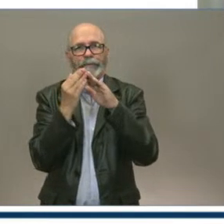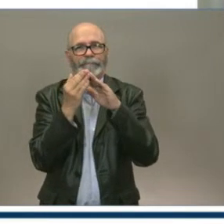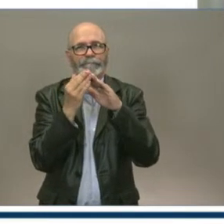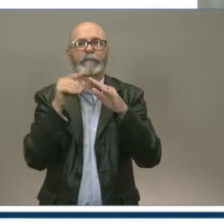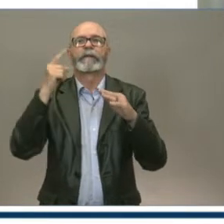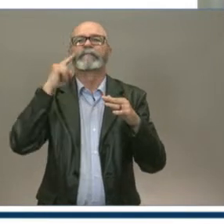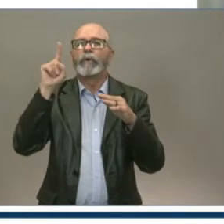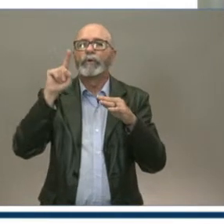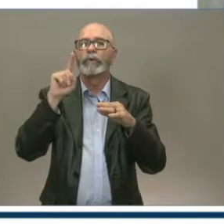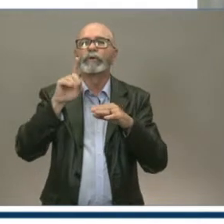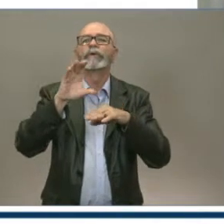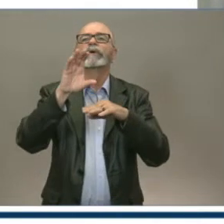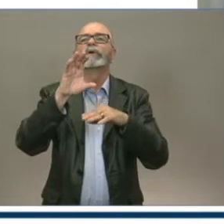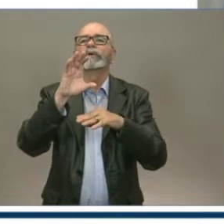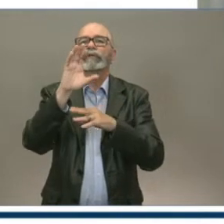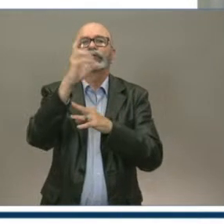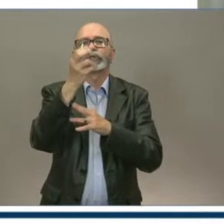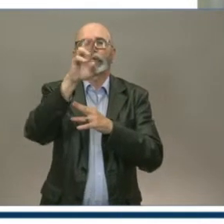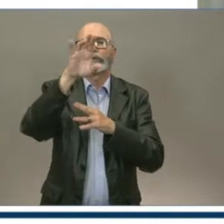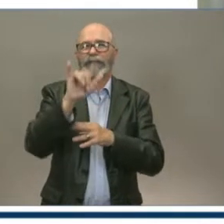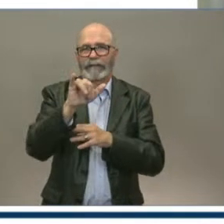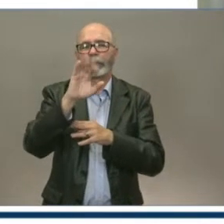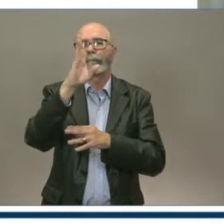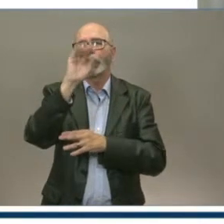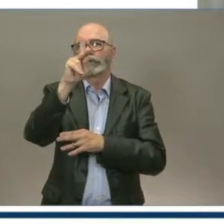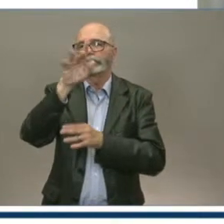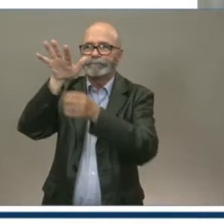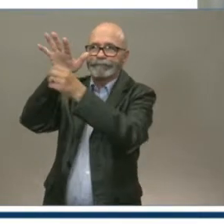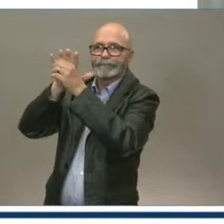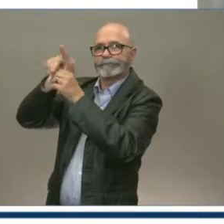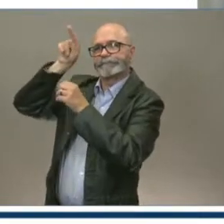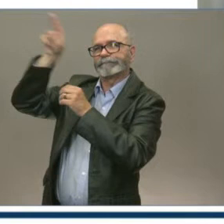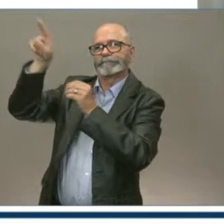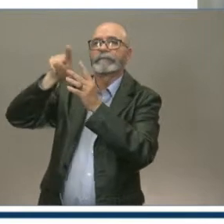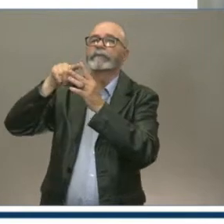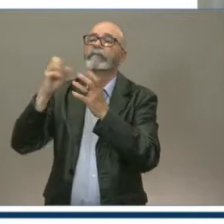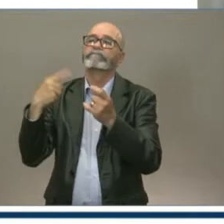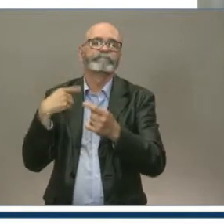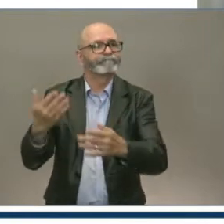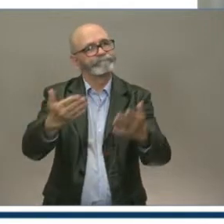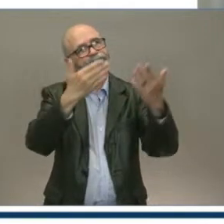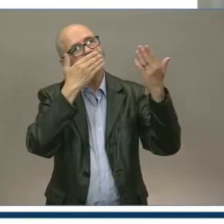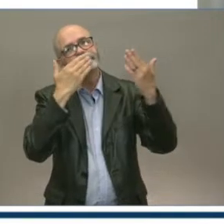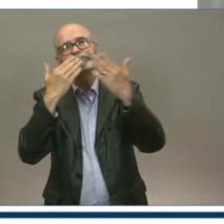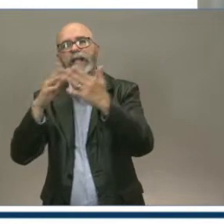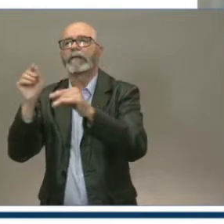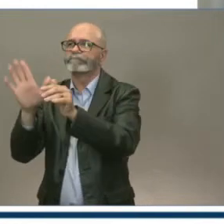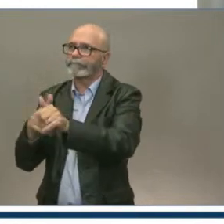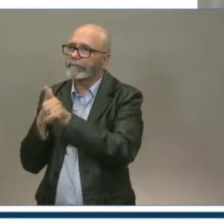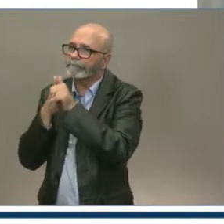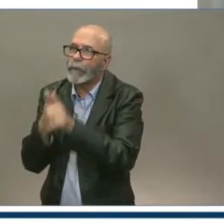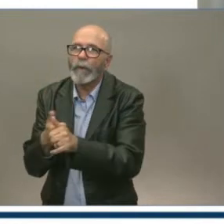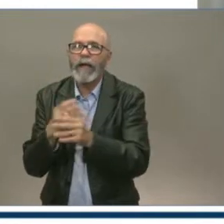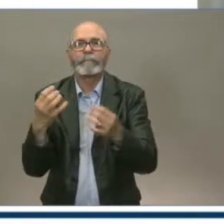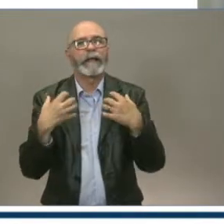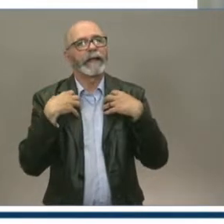55. Thanks again to all Nova Scotians for continuing to follow public health guidelines, and have a great weekend.